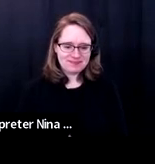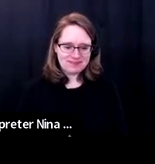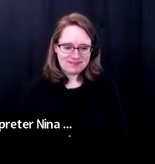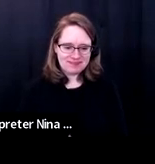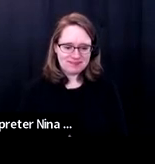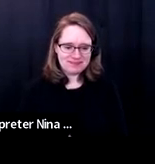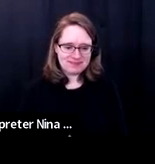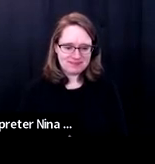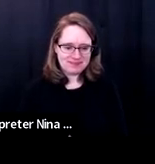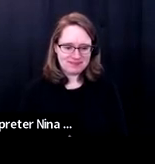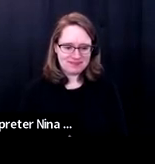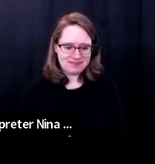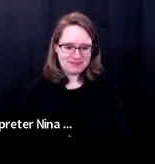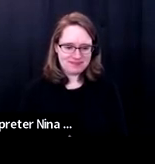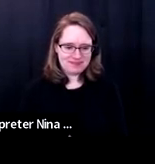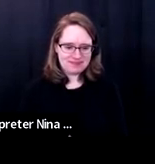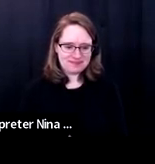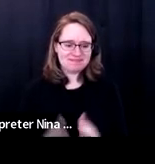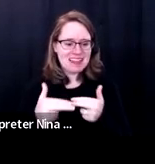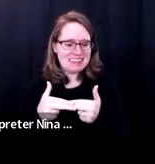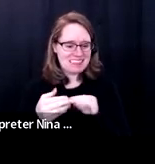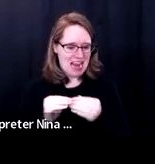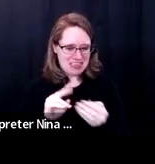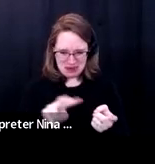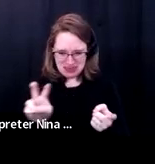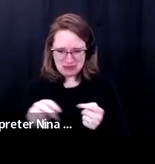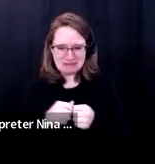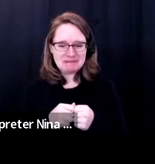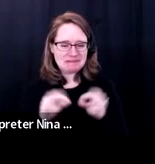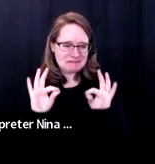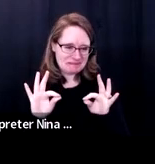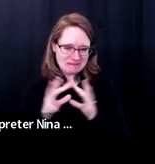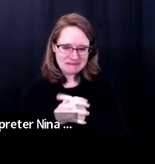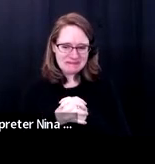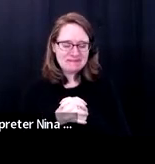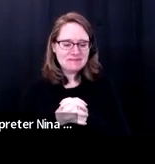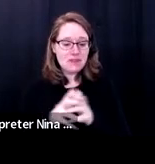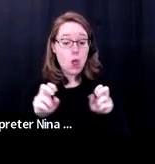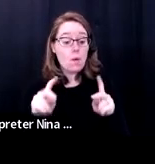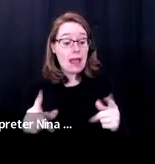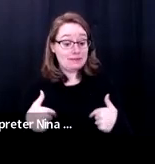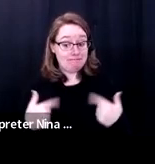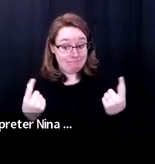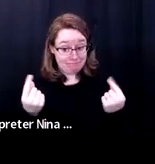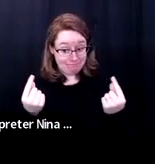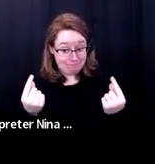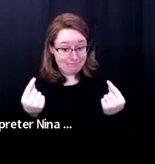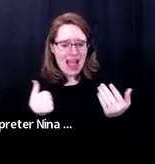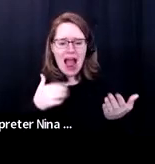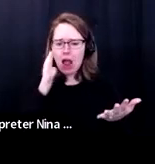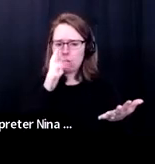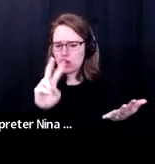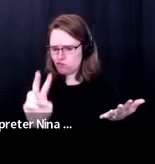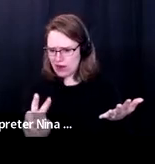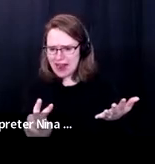Is slide 22 that we're on. So what I'm going to do is I'm going to read through a few of the